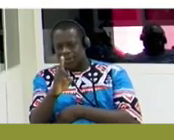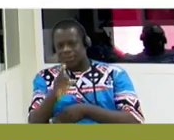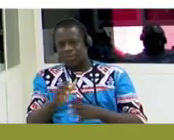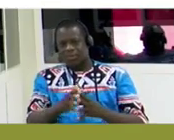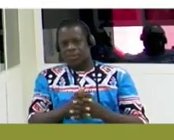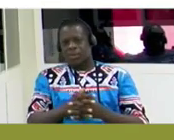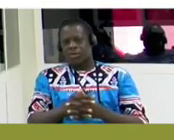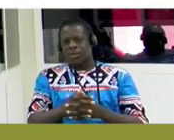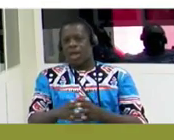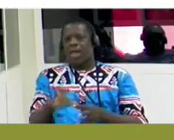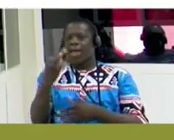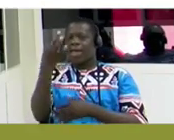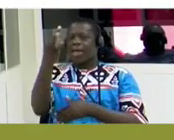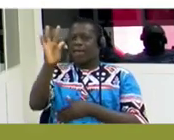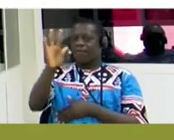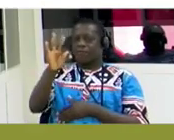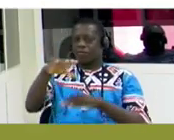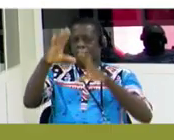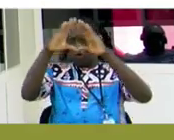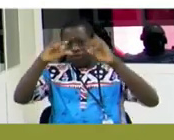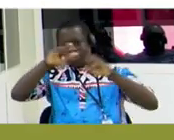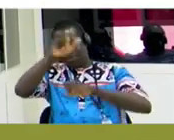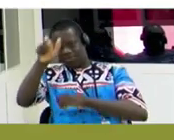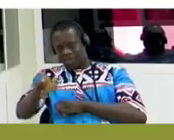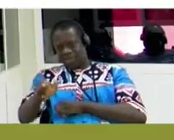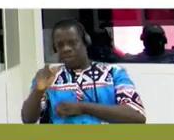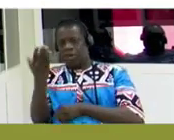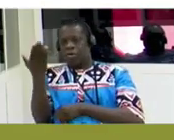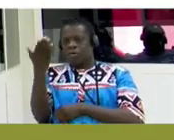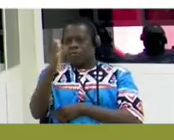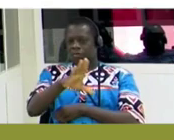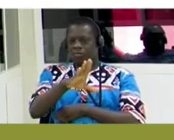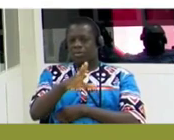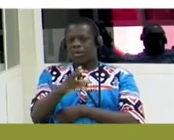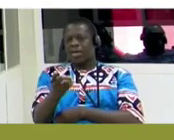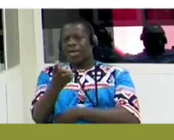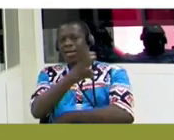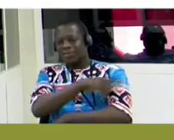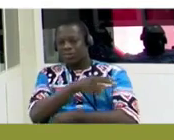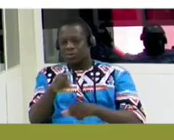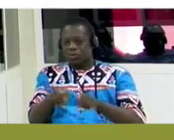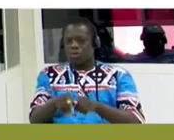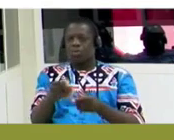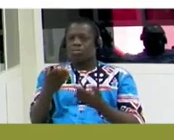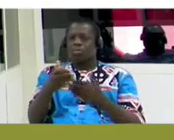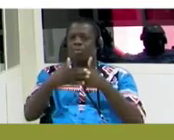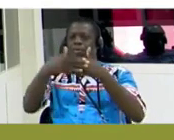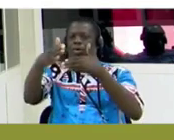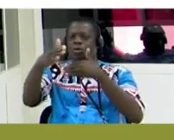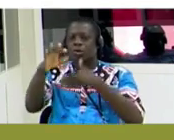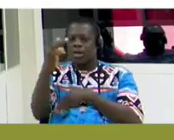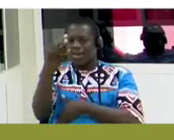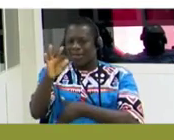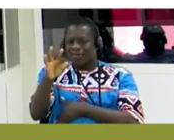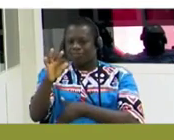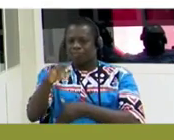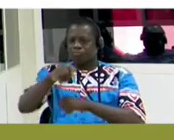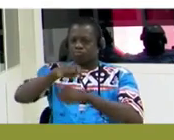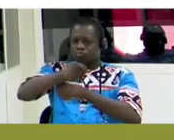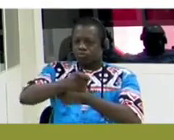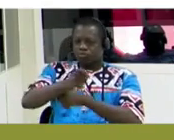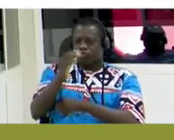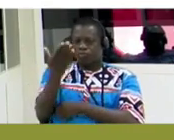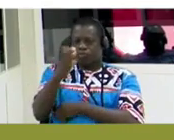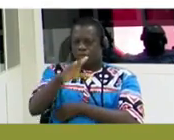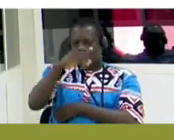when these officers from lieutenant to majors, when they close work, they normally comes there to, I can